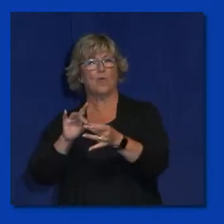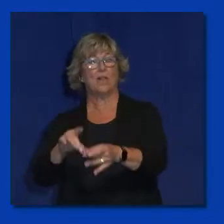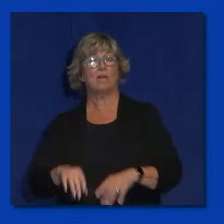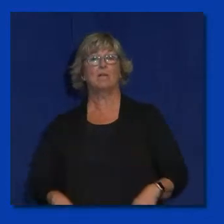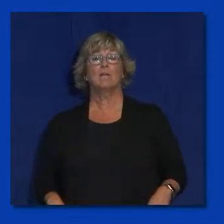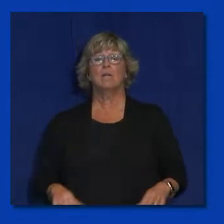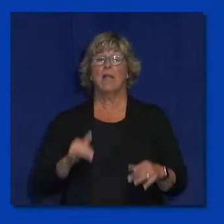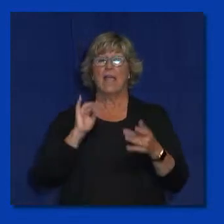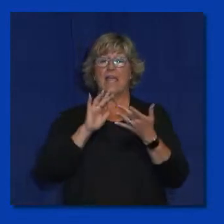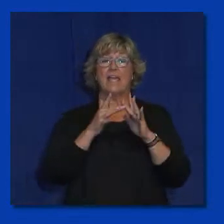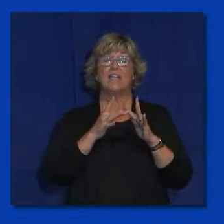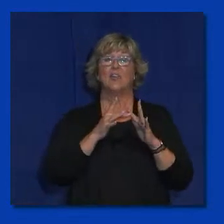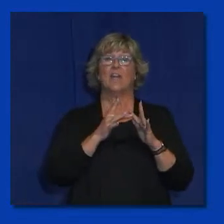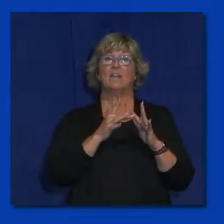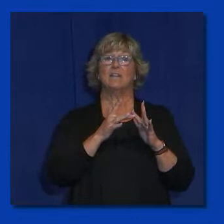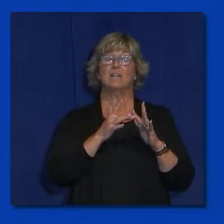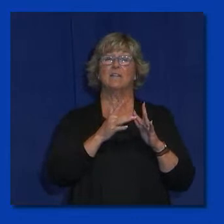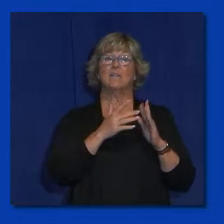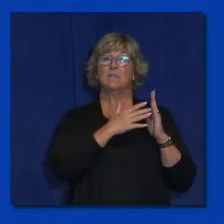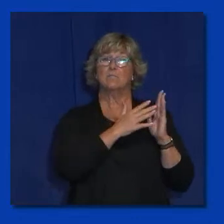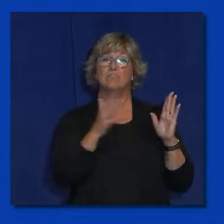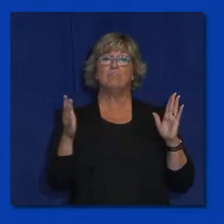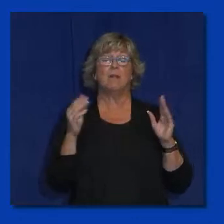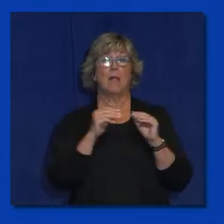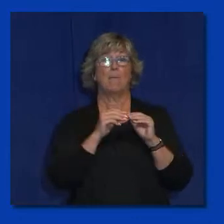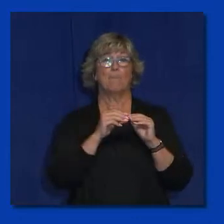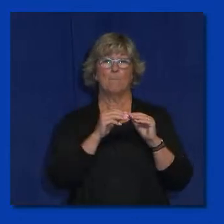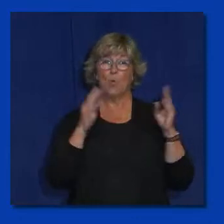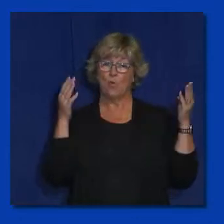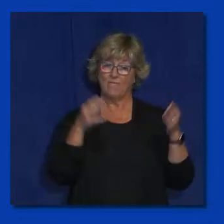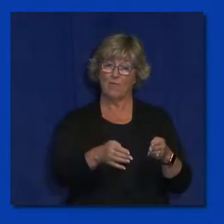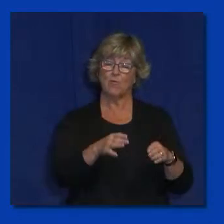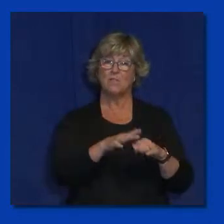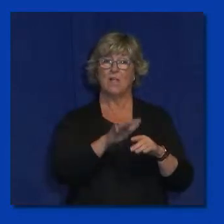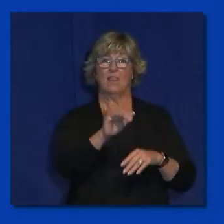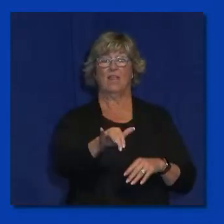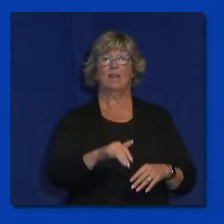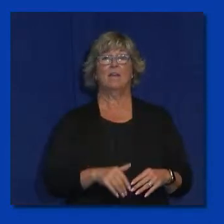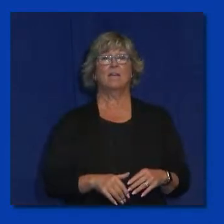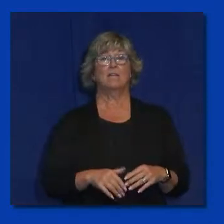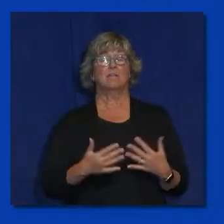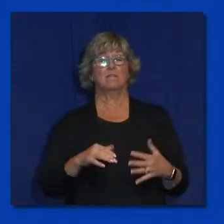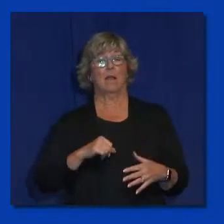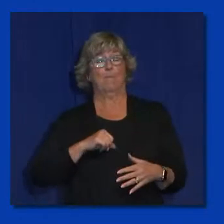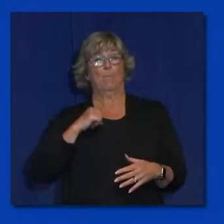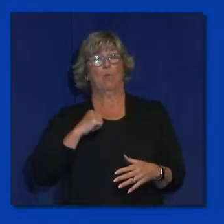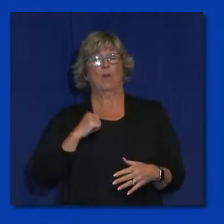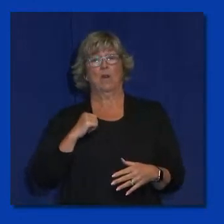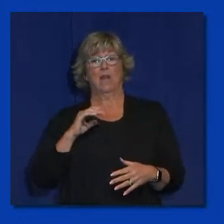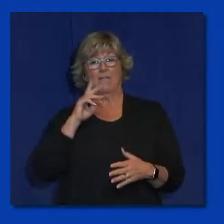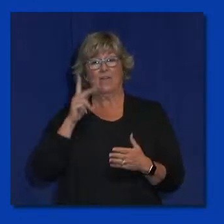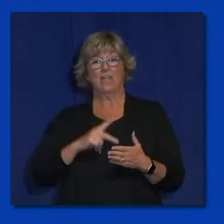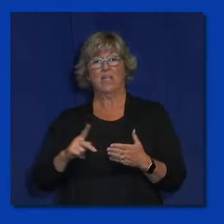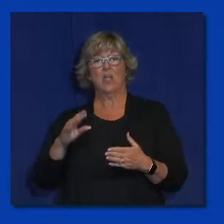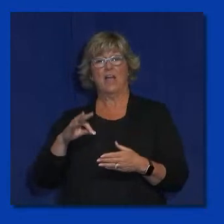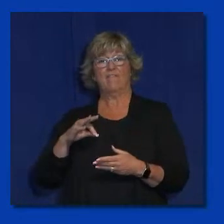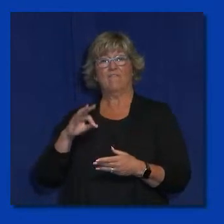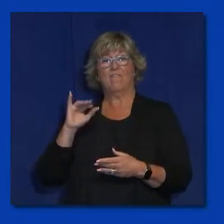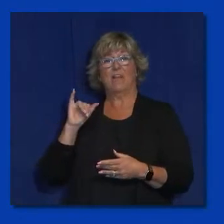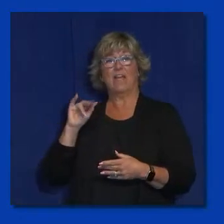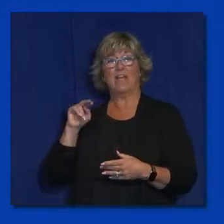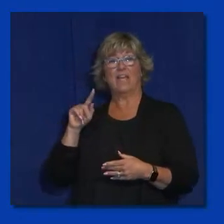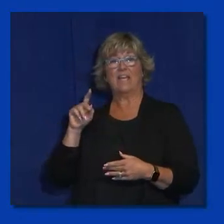Internet, across the spectrum, we're going to put more investment in that space. I'm so proud of our Secretary of Interior